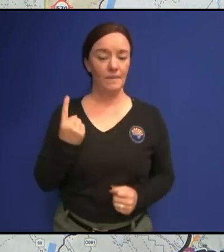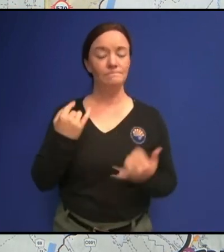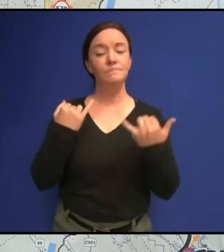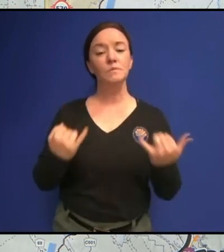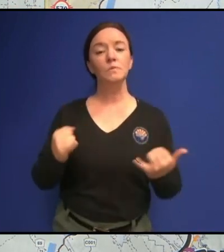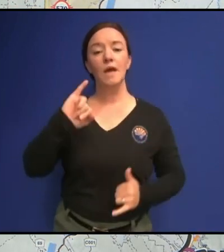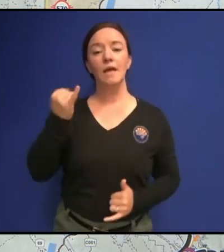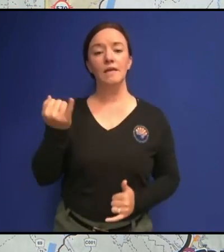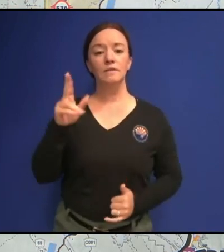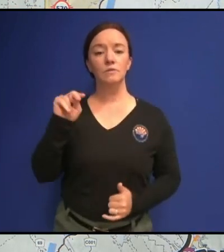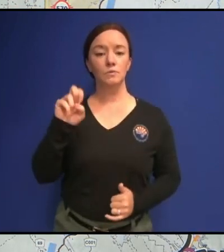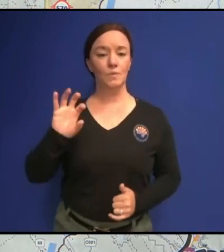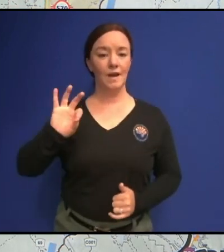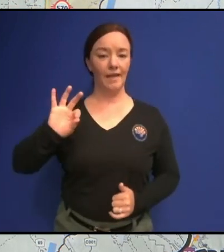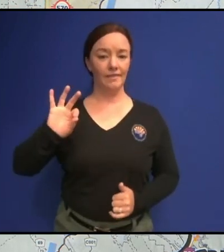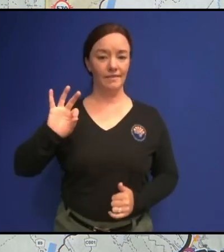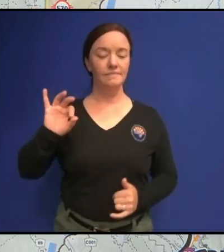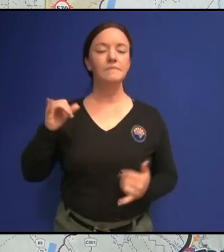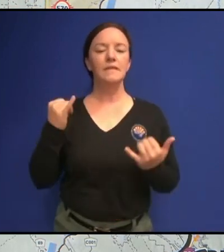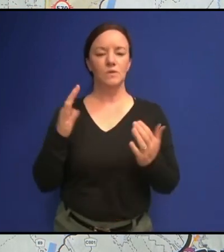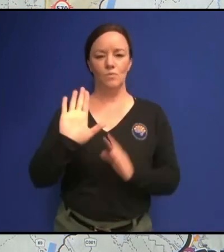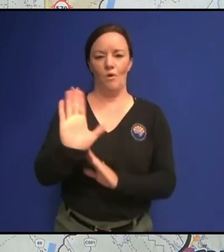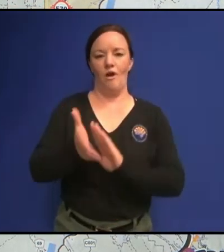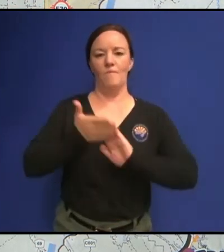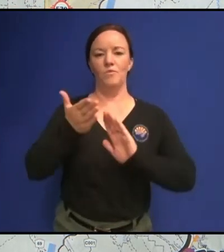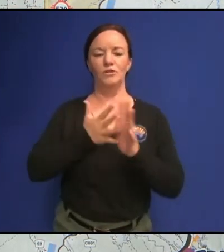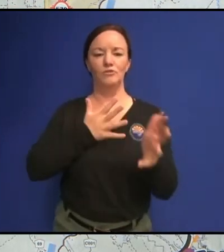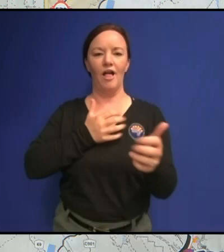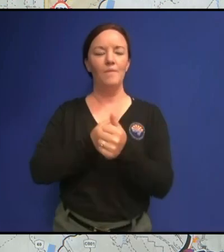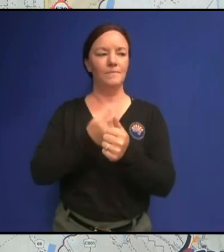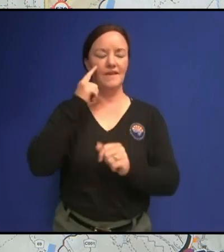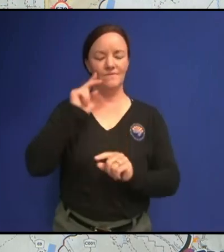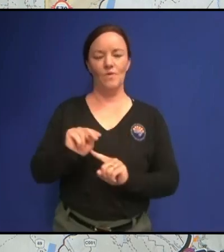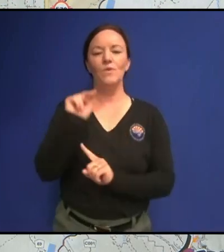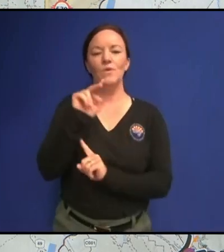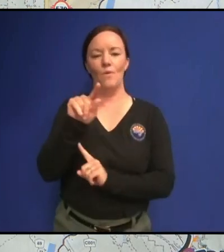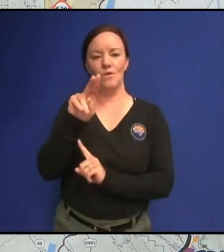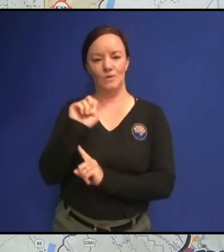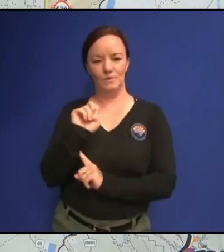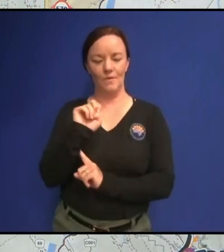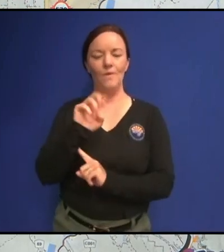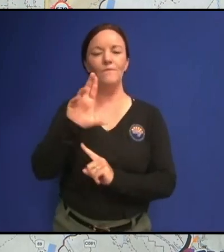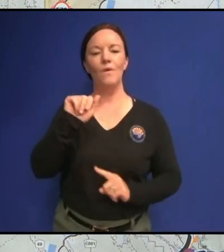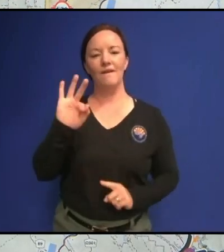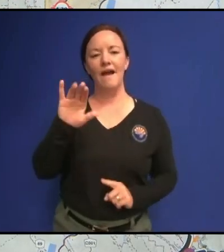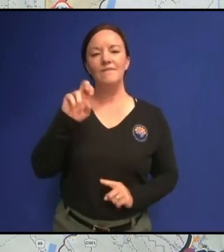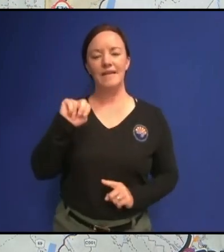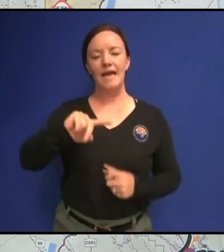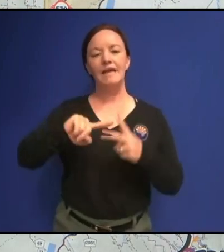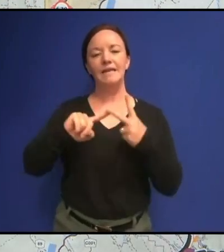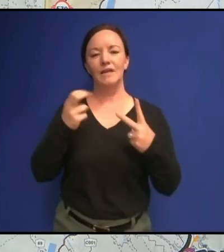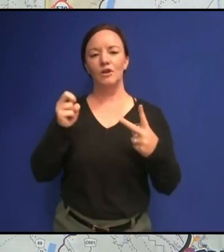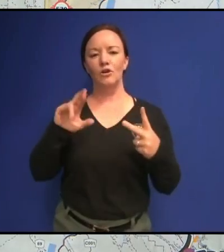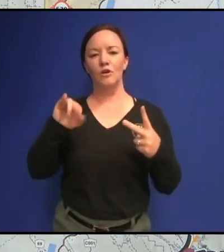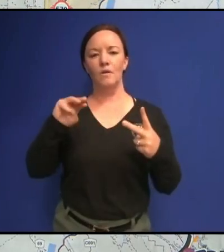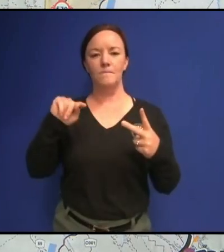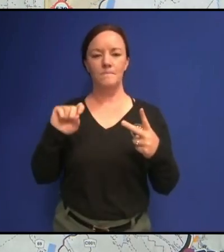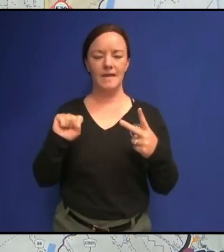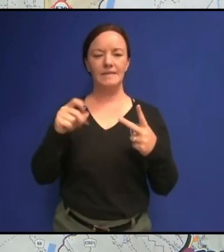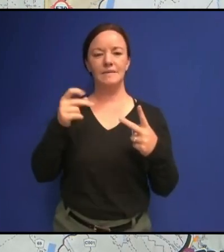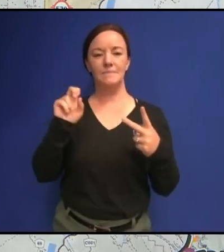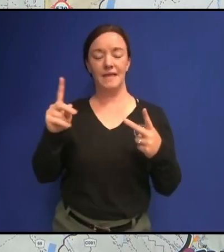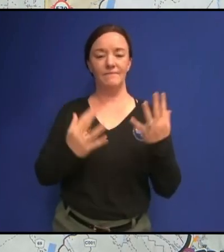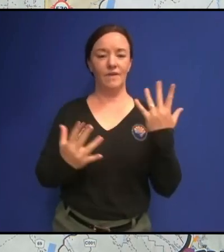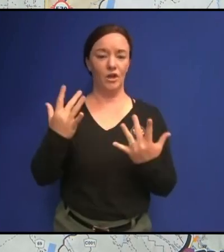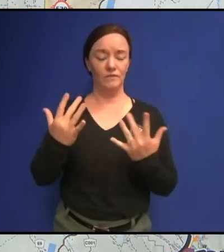this is your operational update for the north zone of the Calf Canyon Hermits Peak fires. Last night, we did